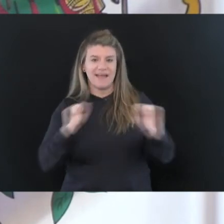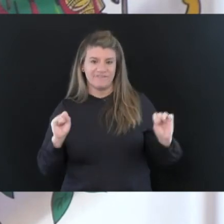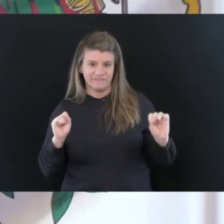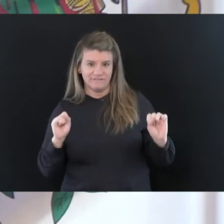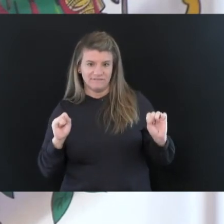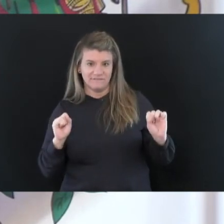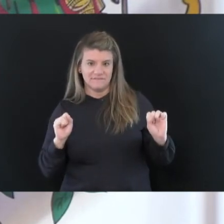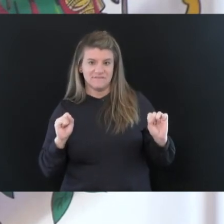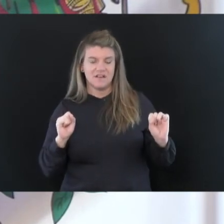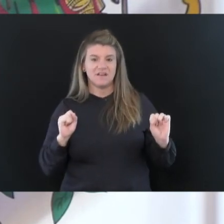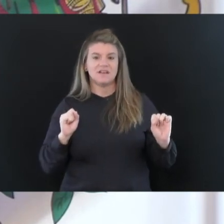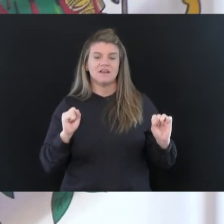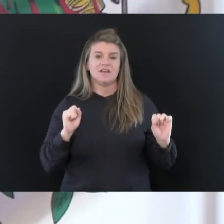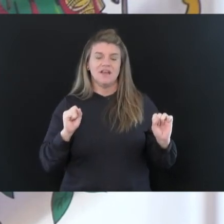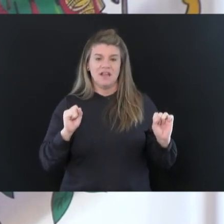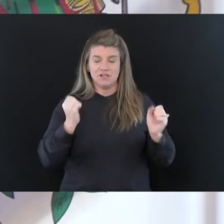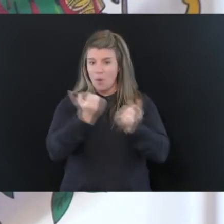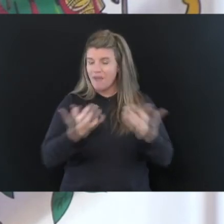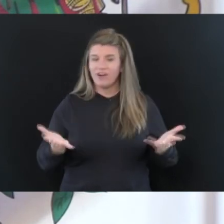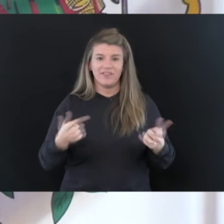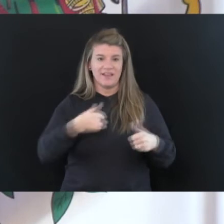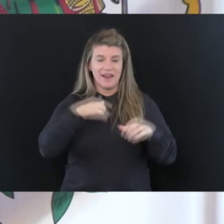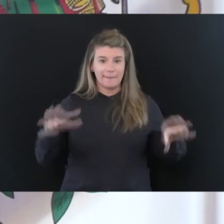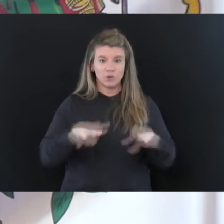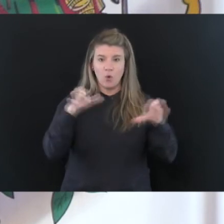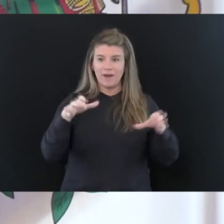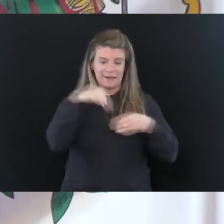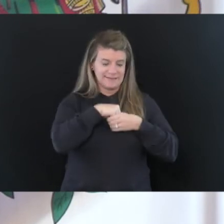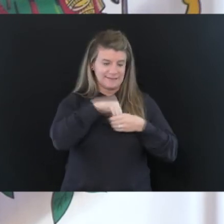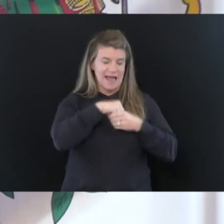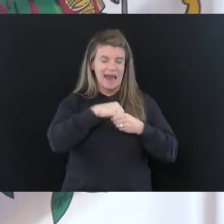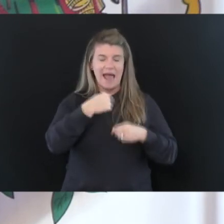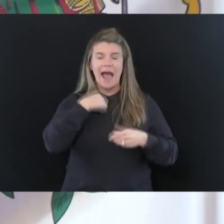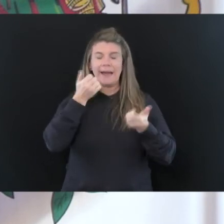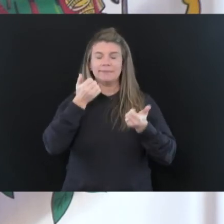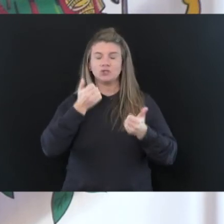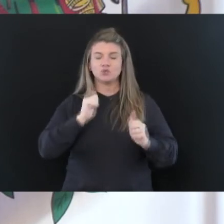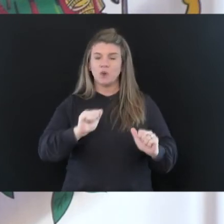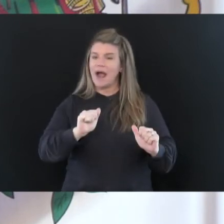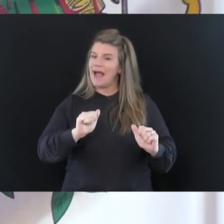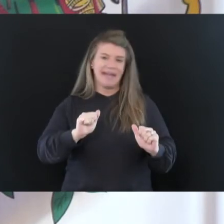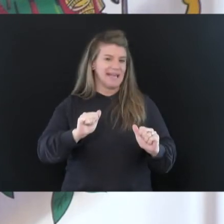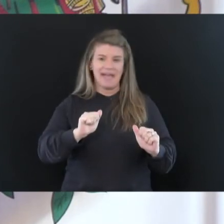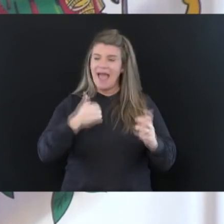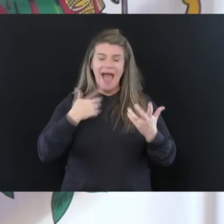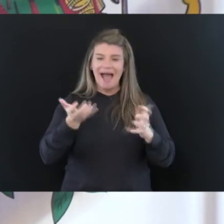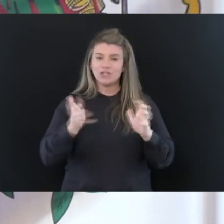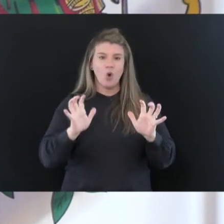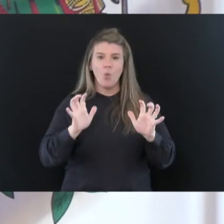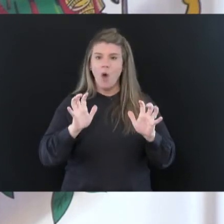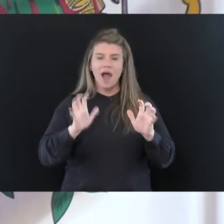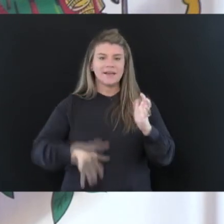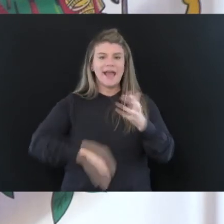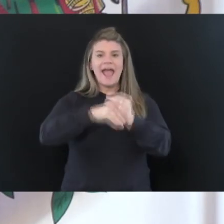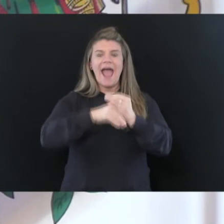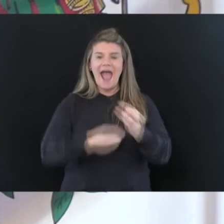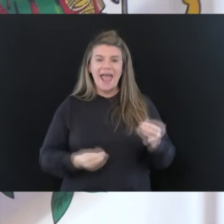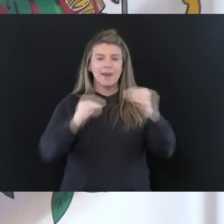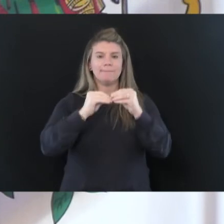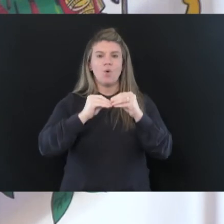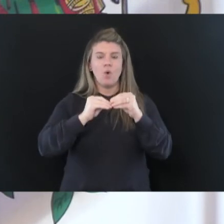safe. And with everything in me, I am trying to not have to put more